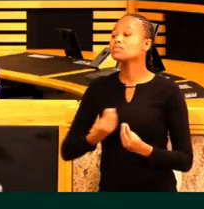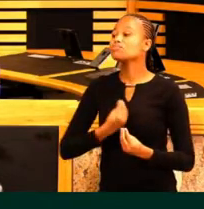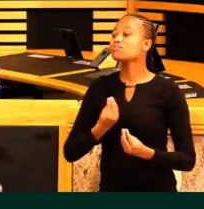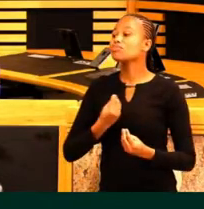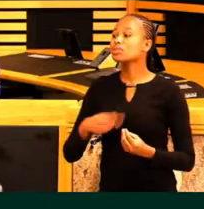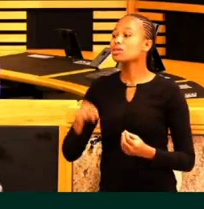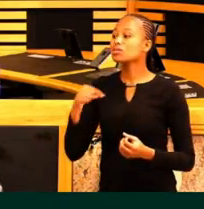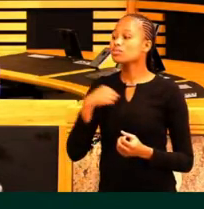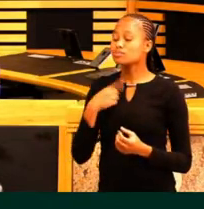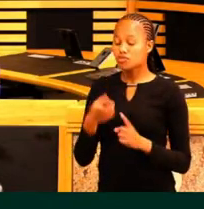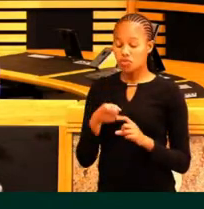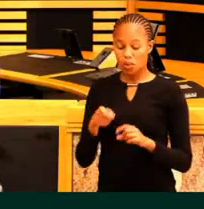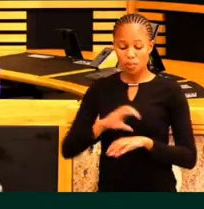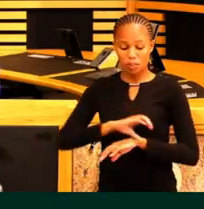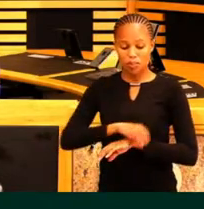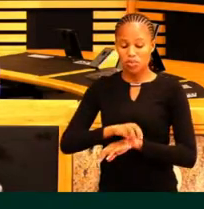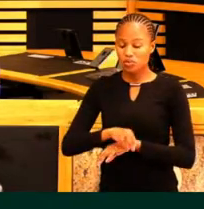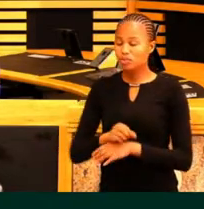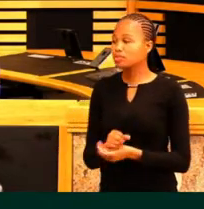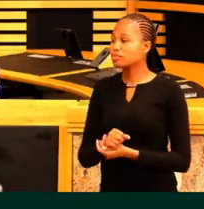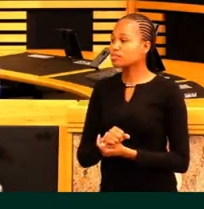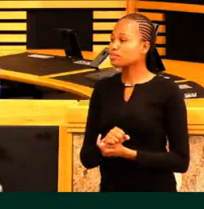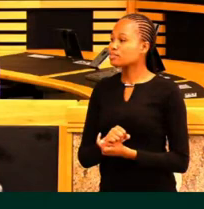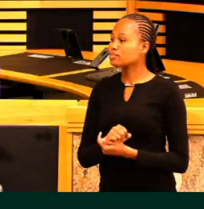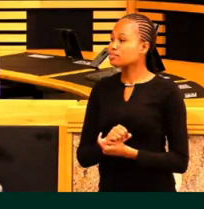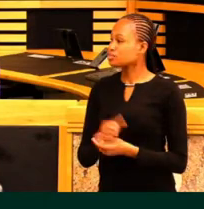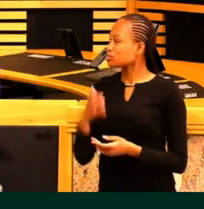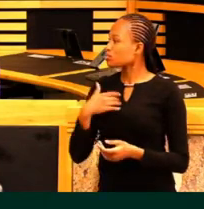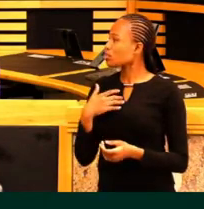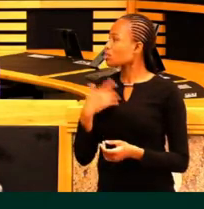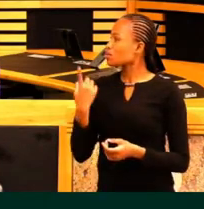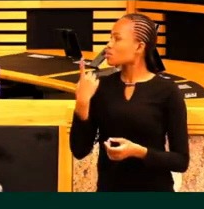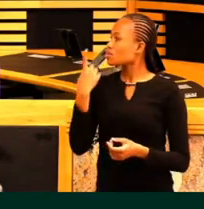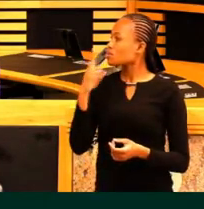across the province will have firstly